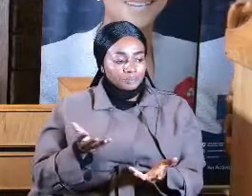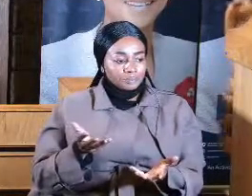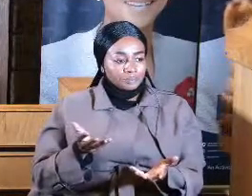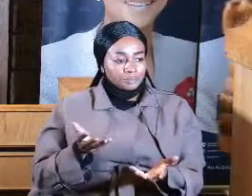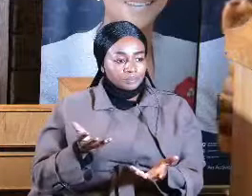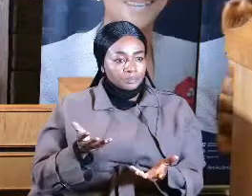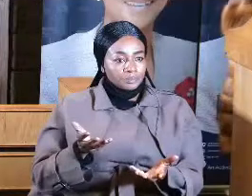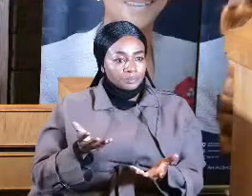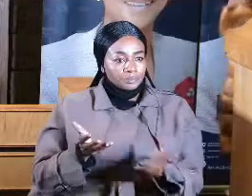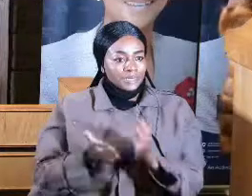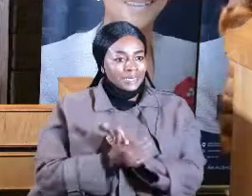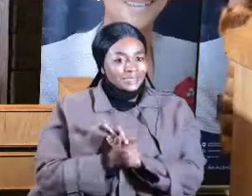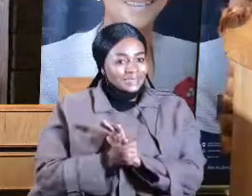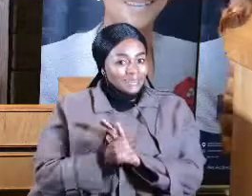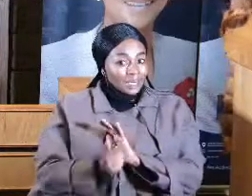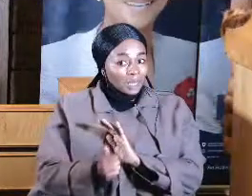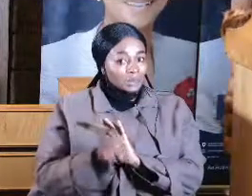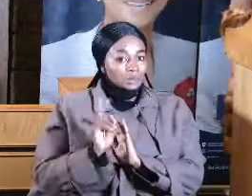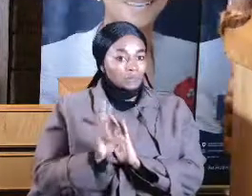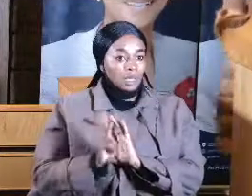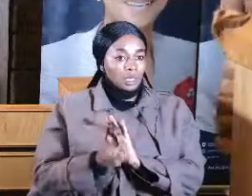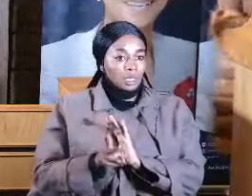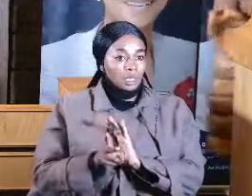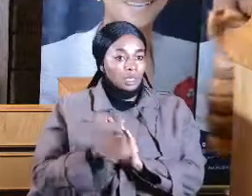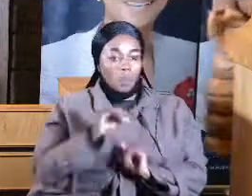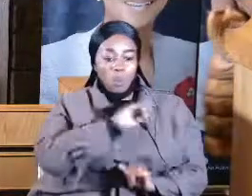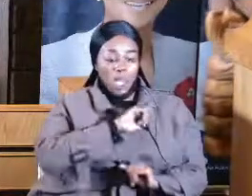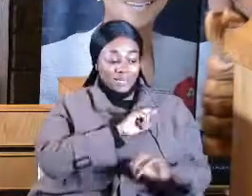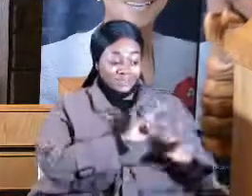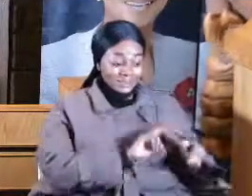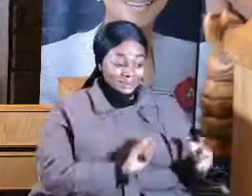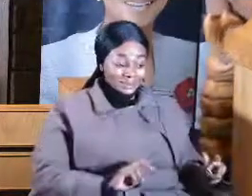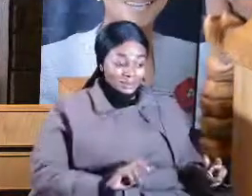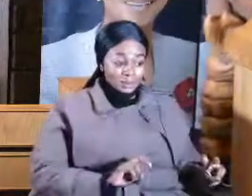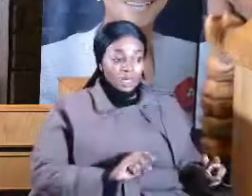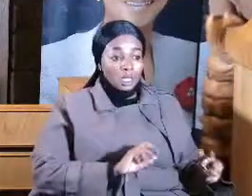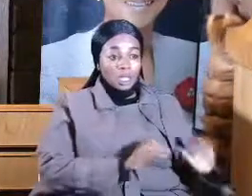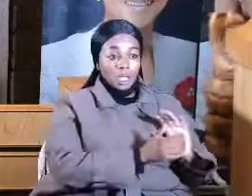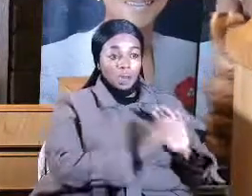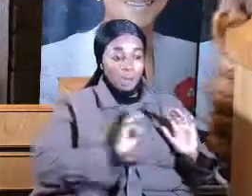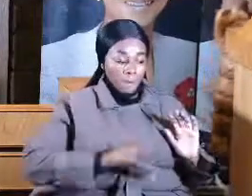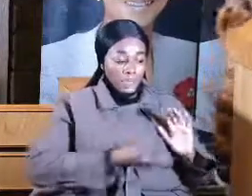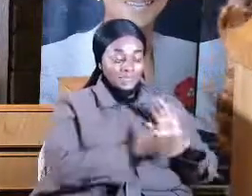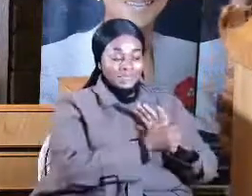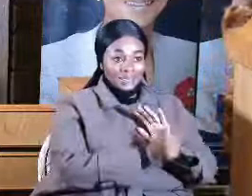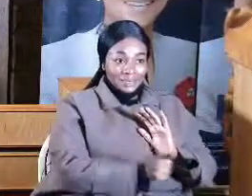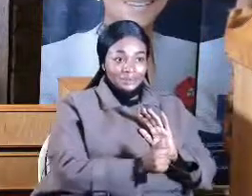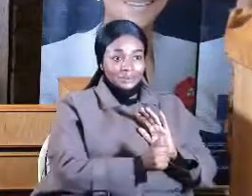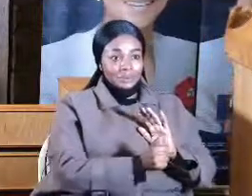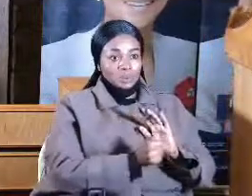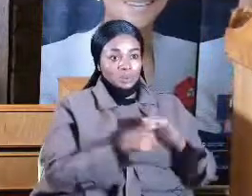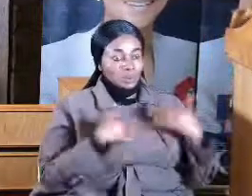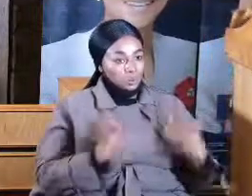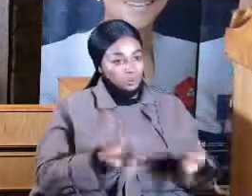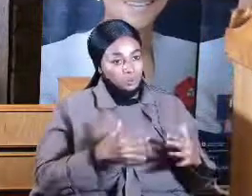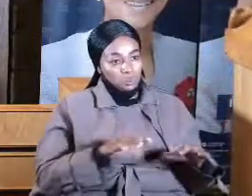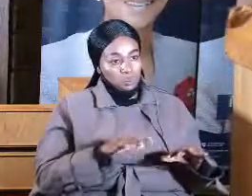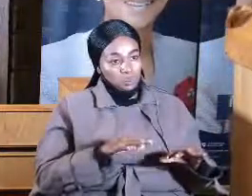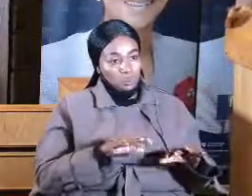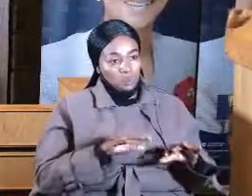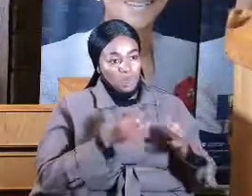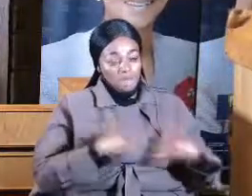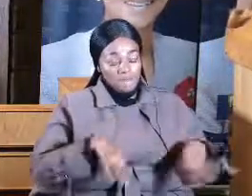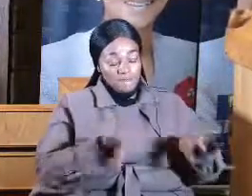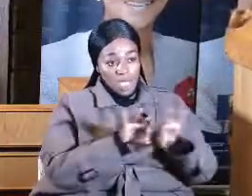in the skills, because research shows that women's skills in the labor force add much value to